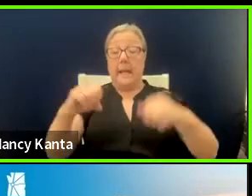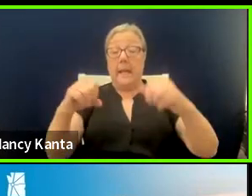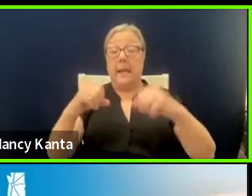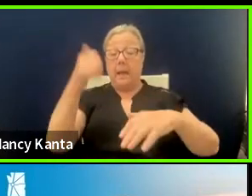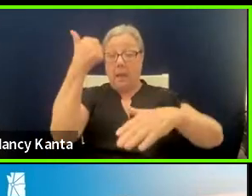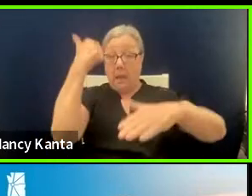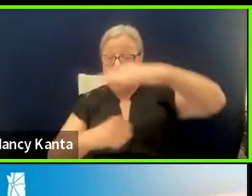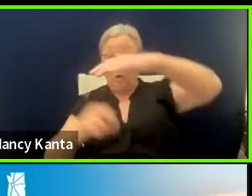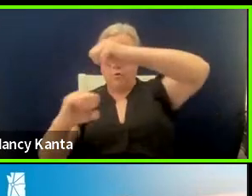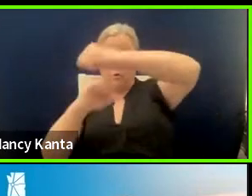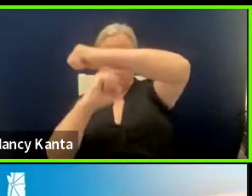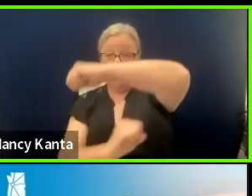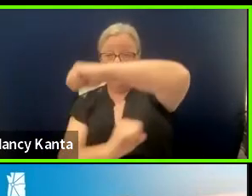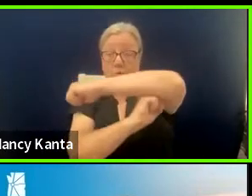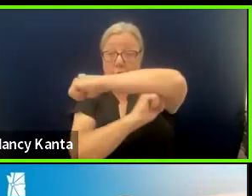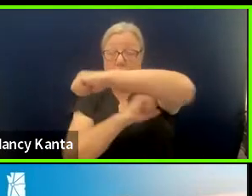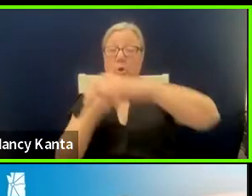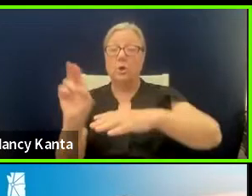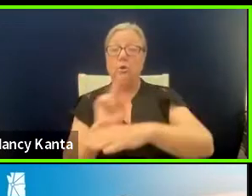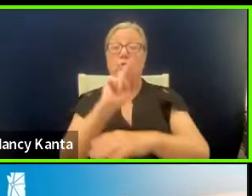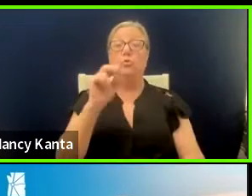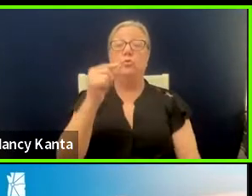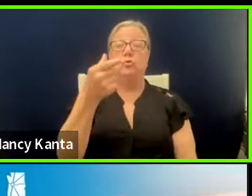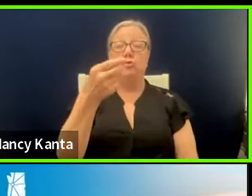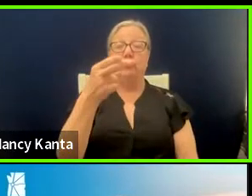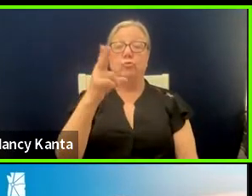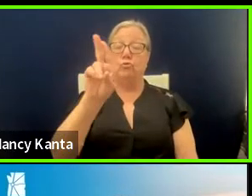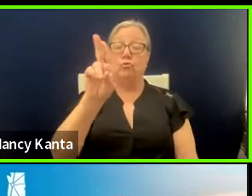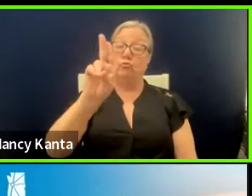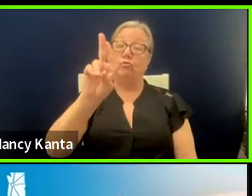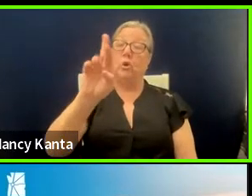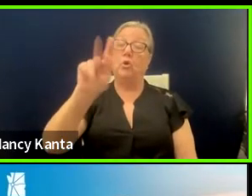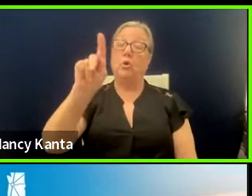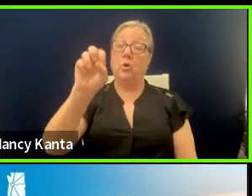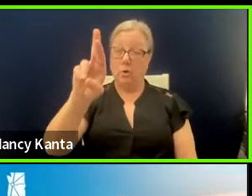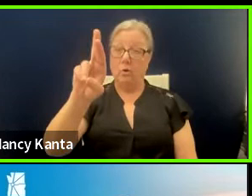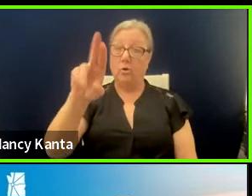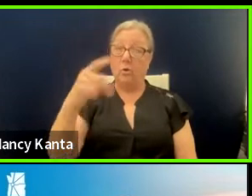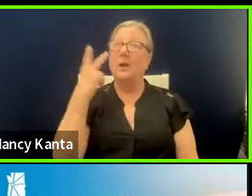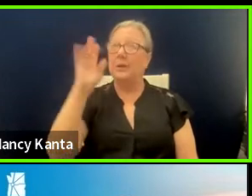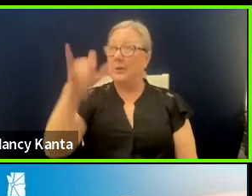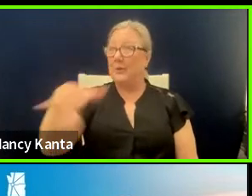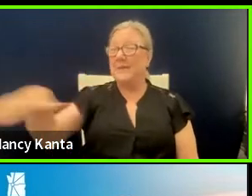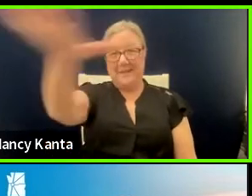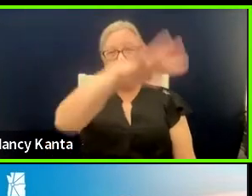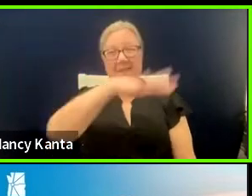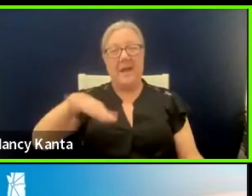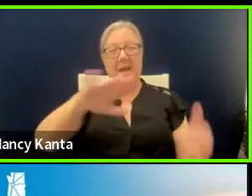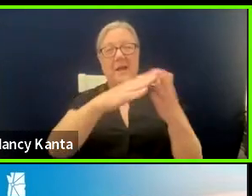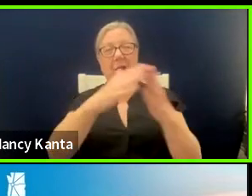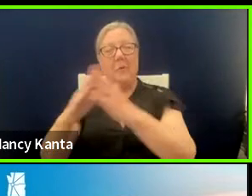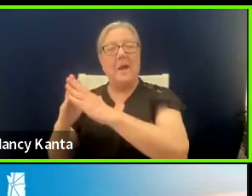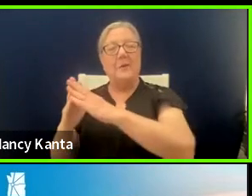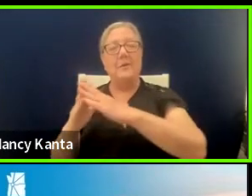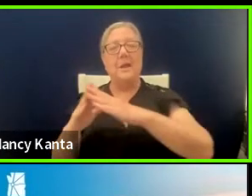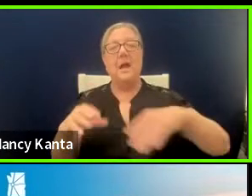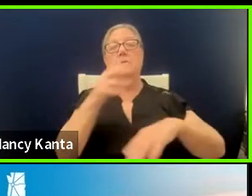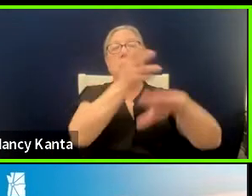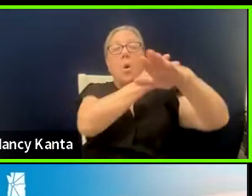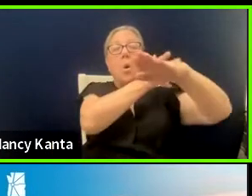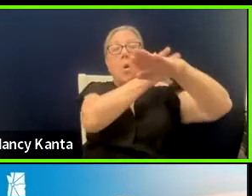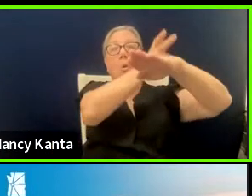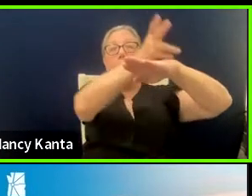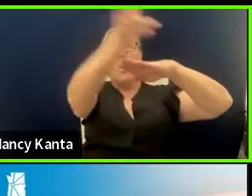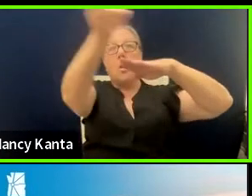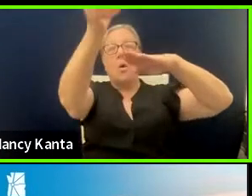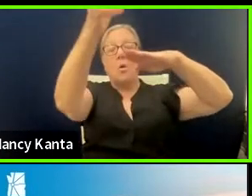using girders. You see a lot of girder type structures when you drive around town where the roadway deck is on top and then you have steel or concrete